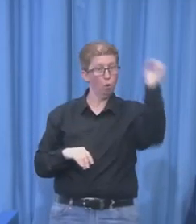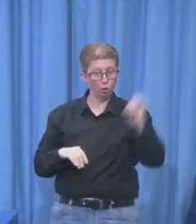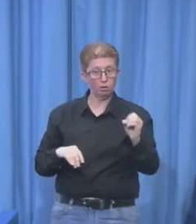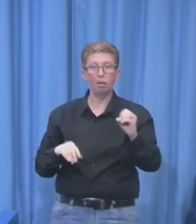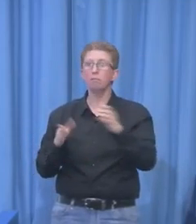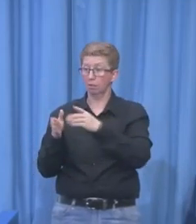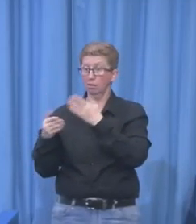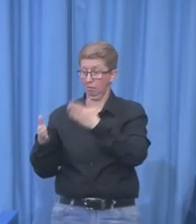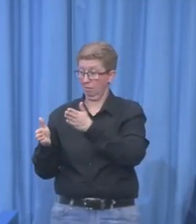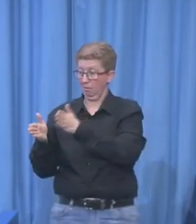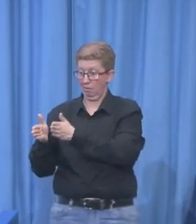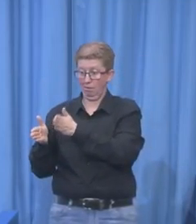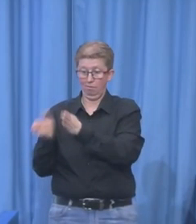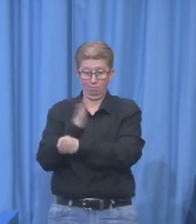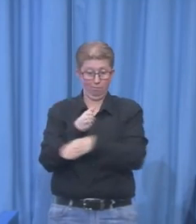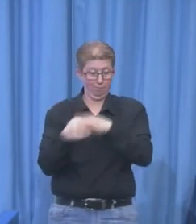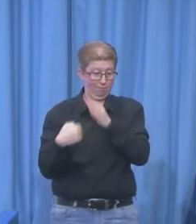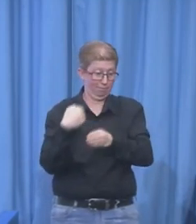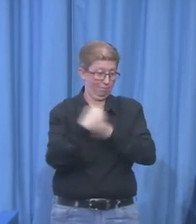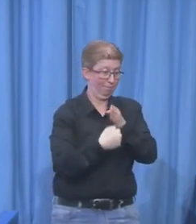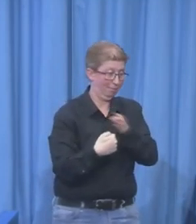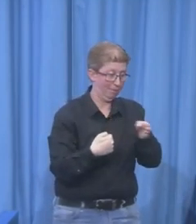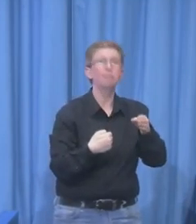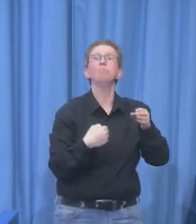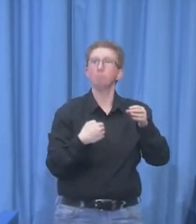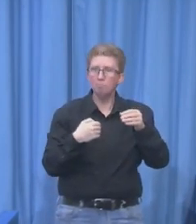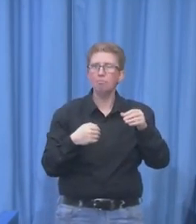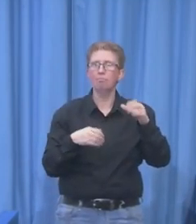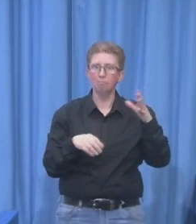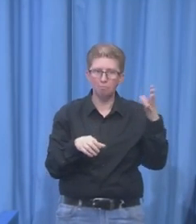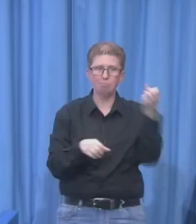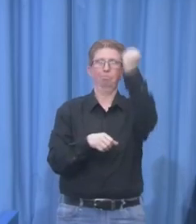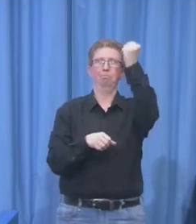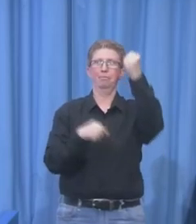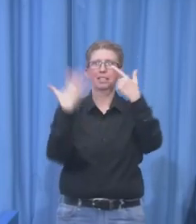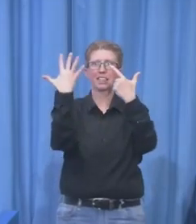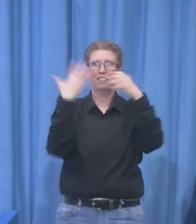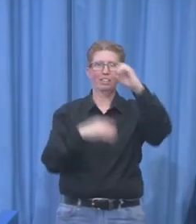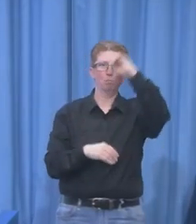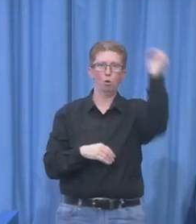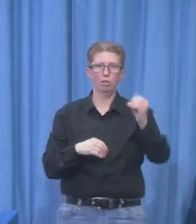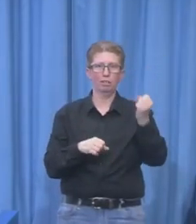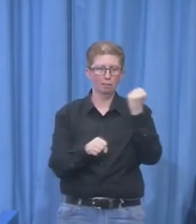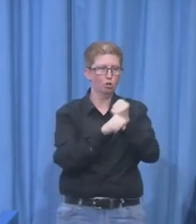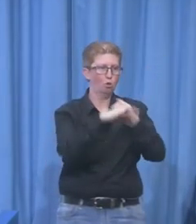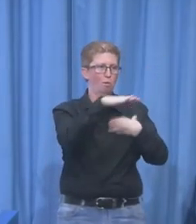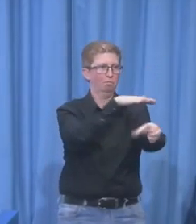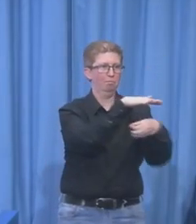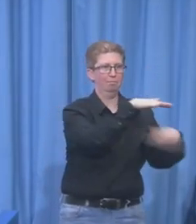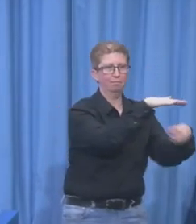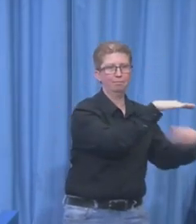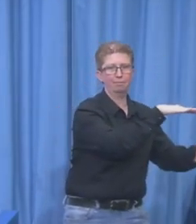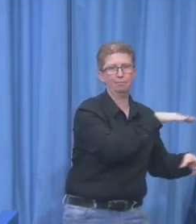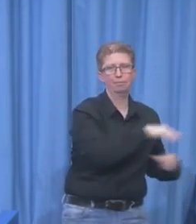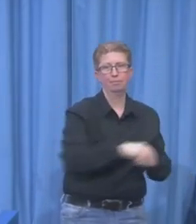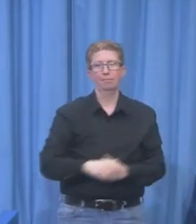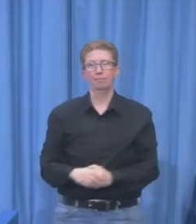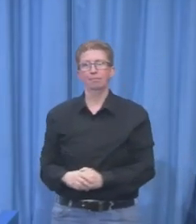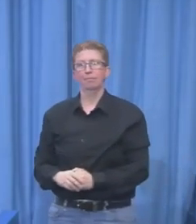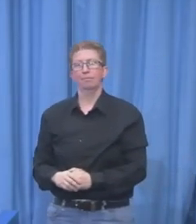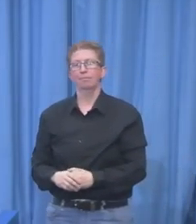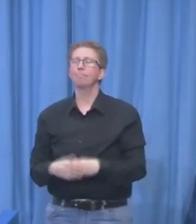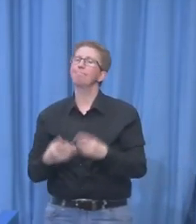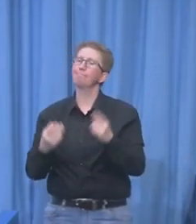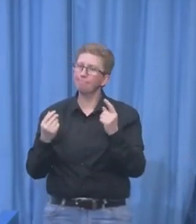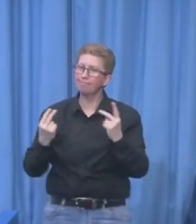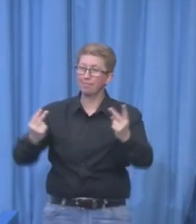distinguish one of the components. It's the employers' relationship development. As you know, it's not